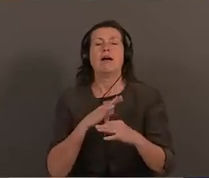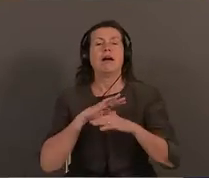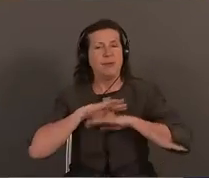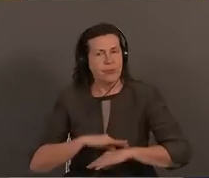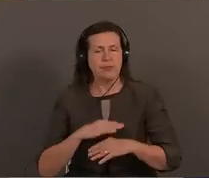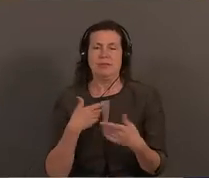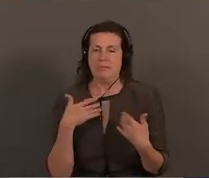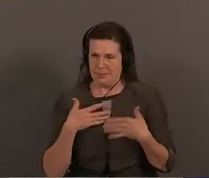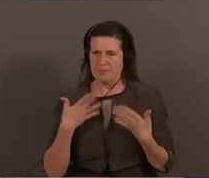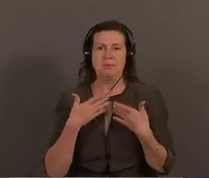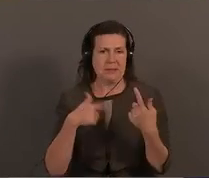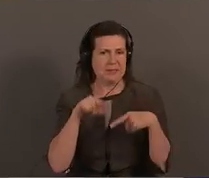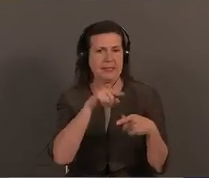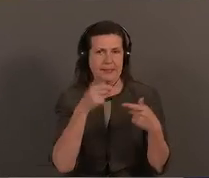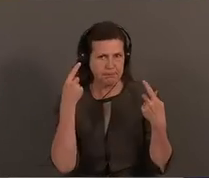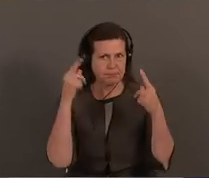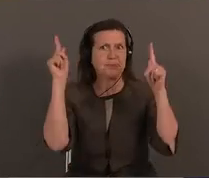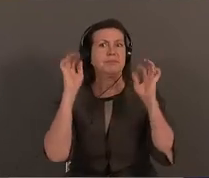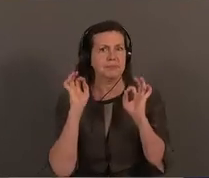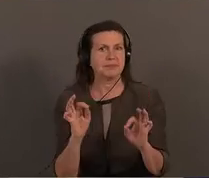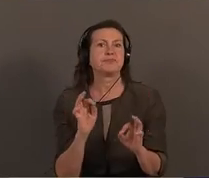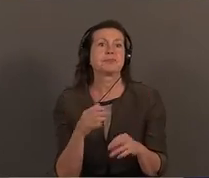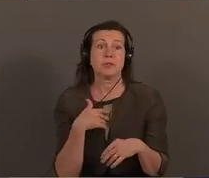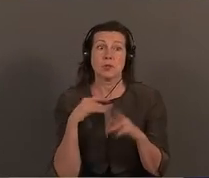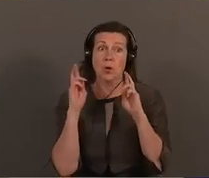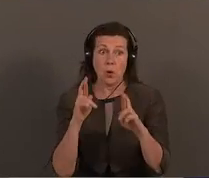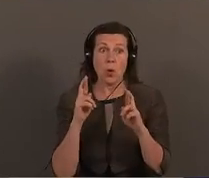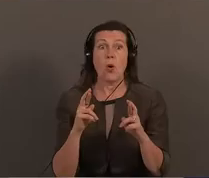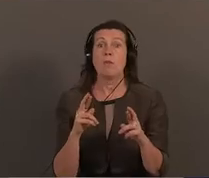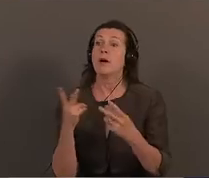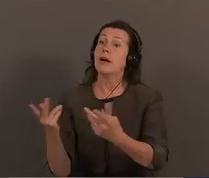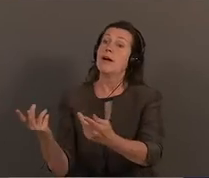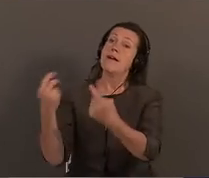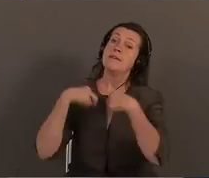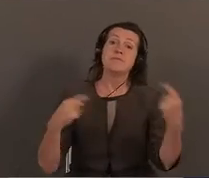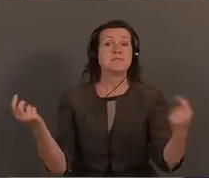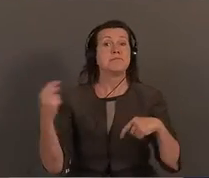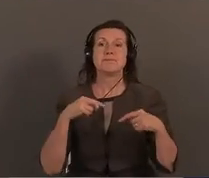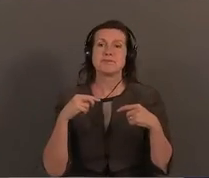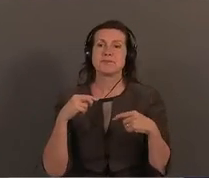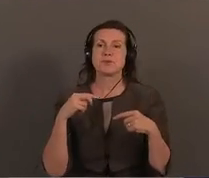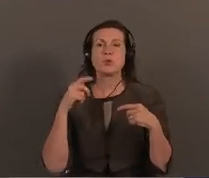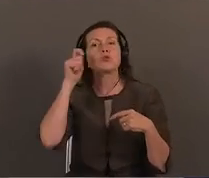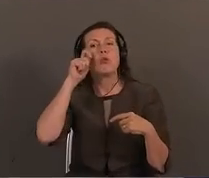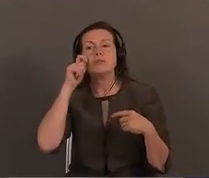in this country, and I hope that the visitors will enjoy this beautiful country. So, to go back on